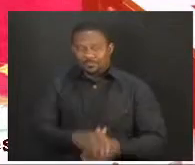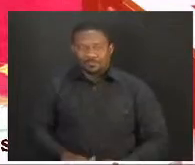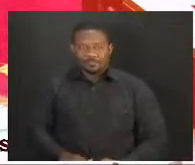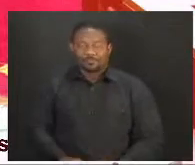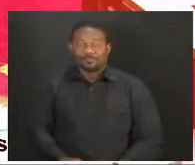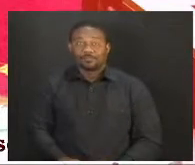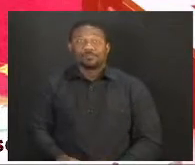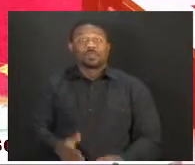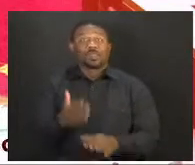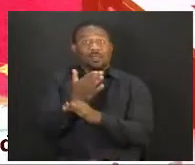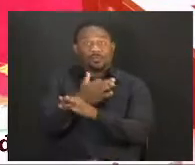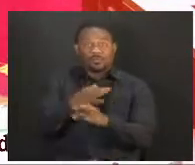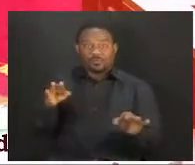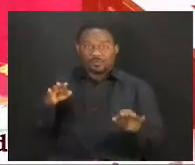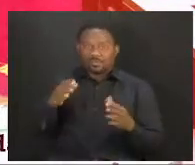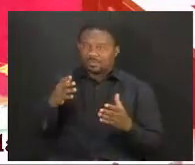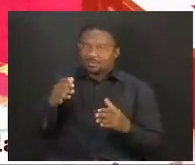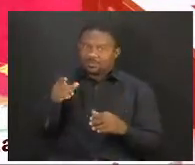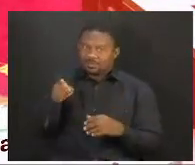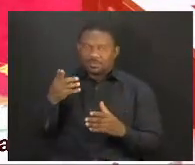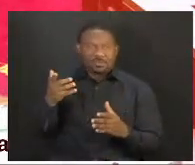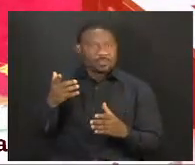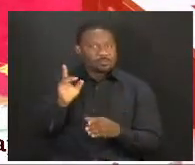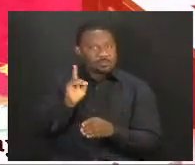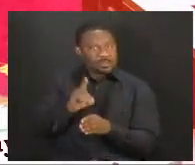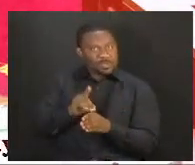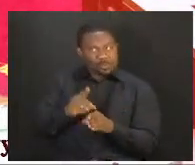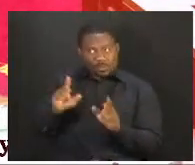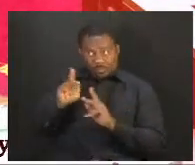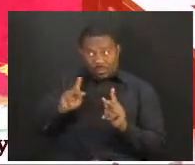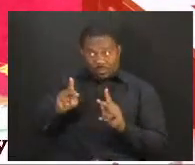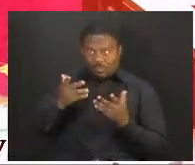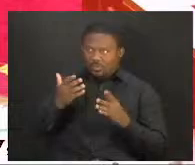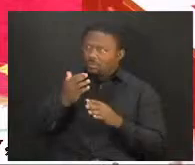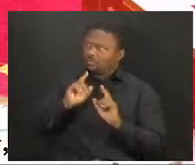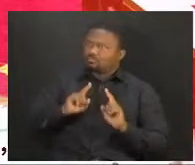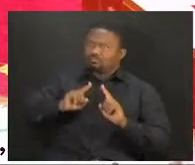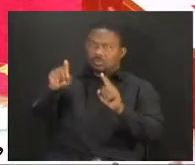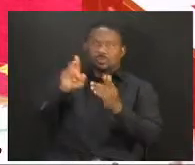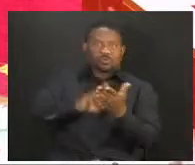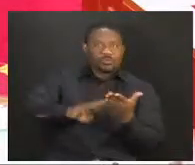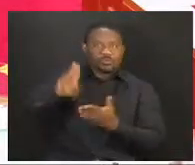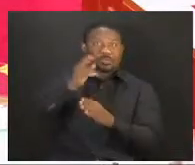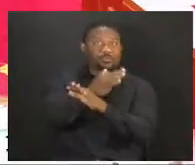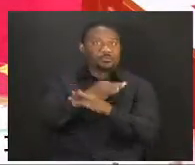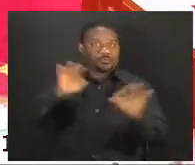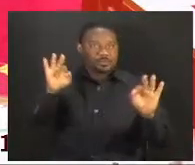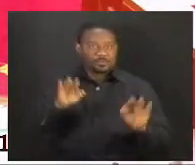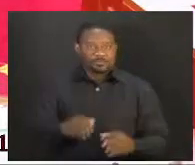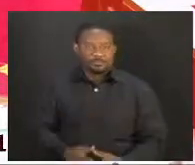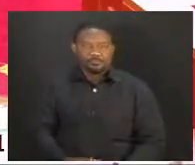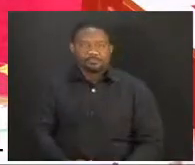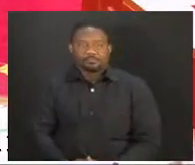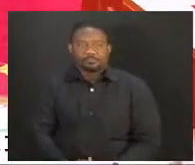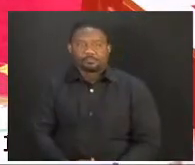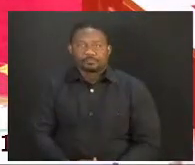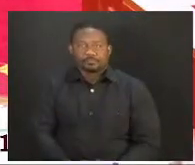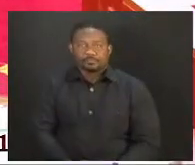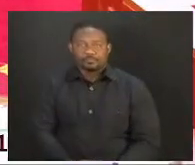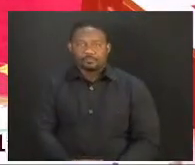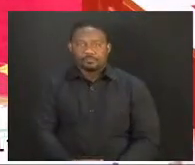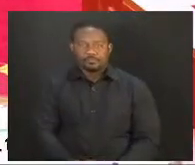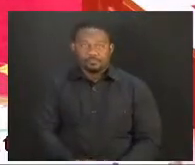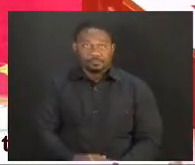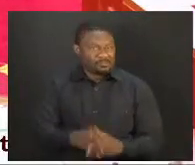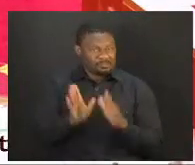free tertiary education for persons with disability. Mr. Speaker, therefore,